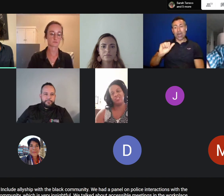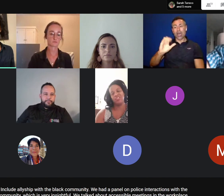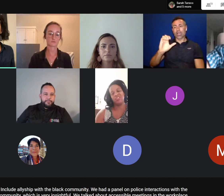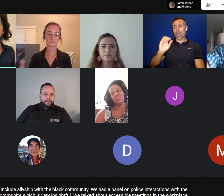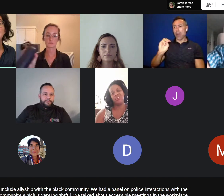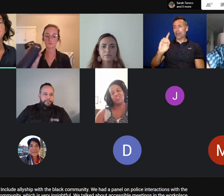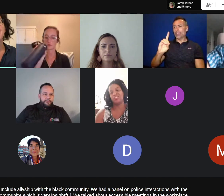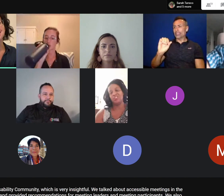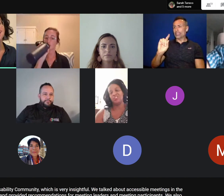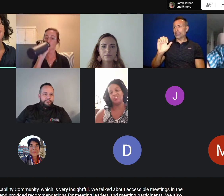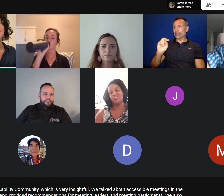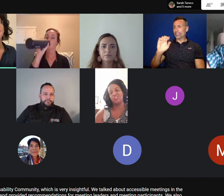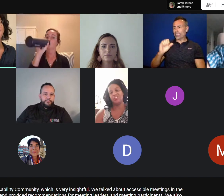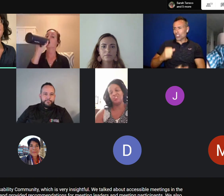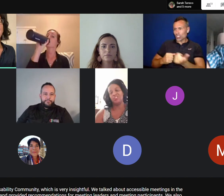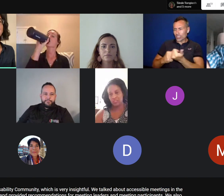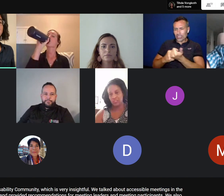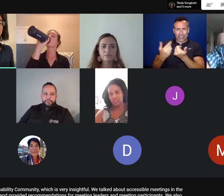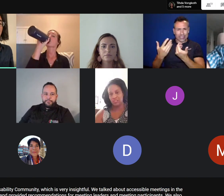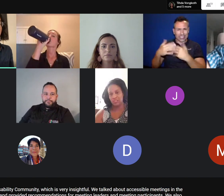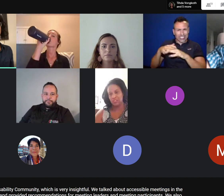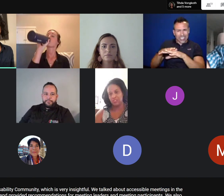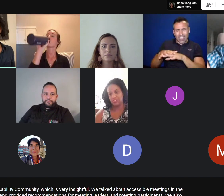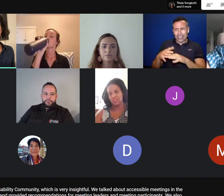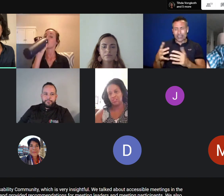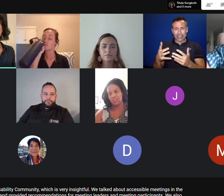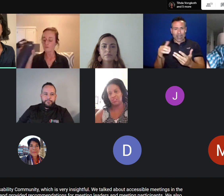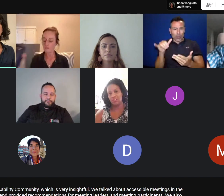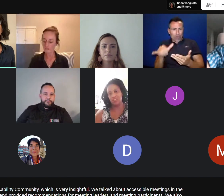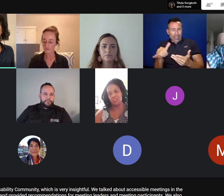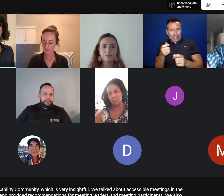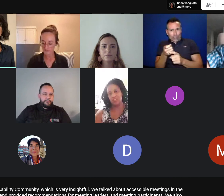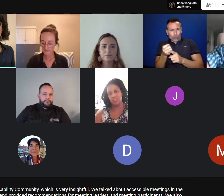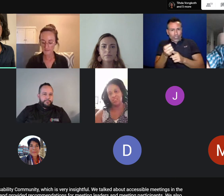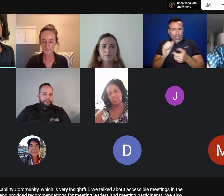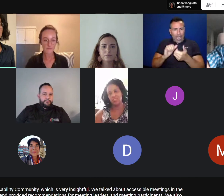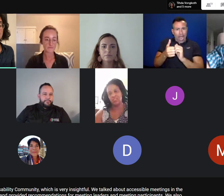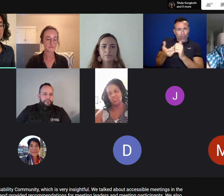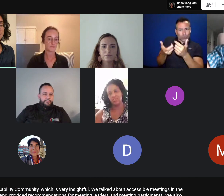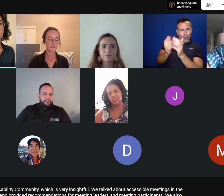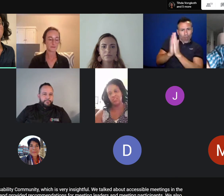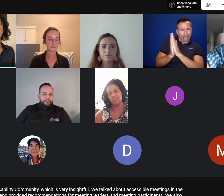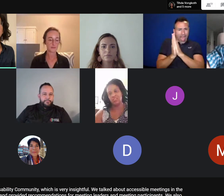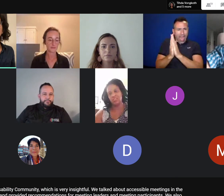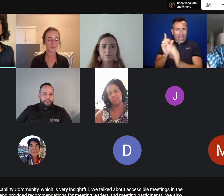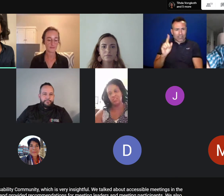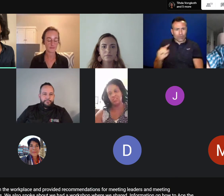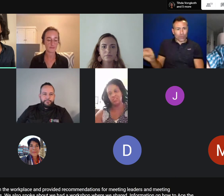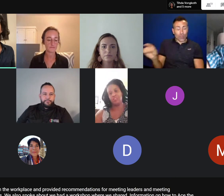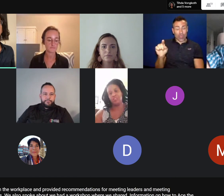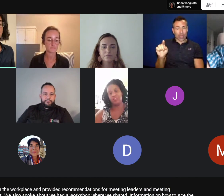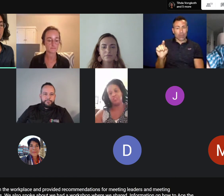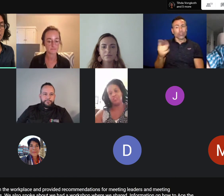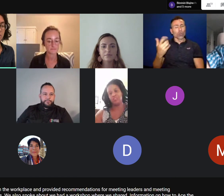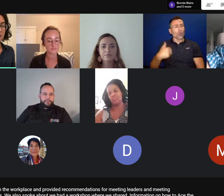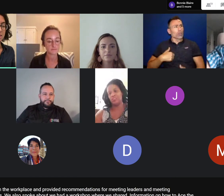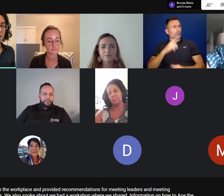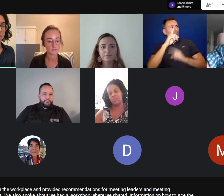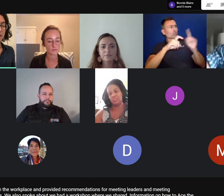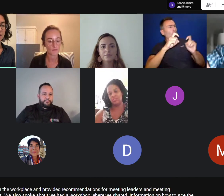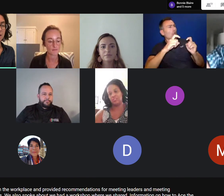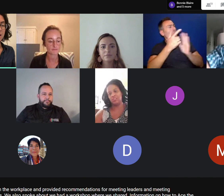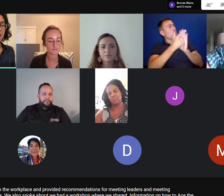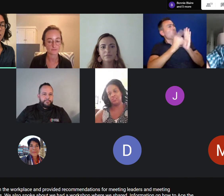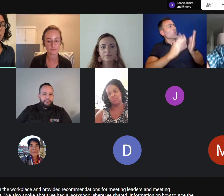What do lawyers recommend? And so that was very informative for the attendees, and we learned a lot as well in preparing for